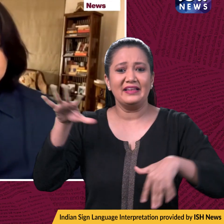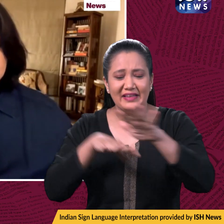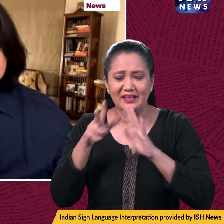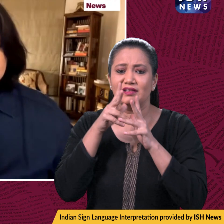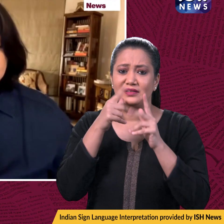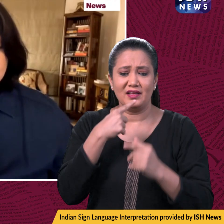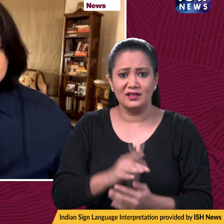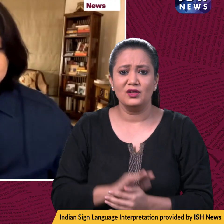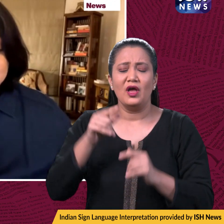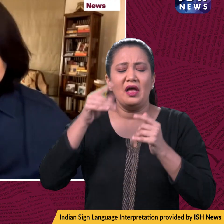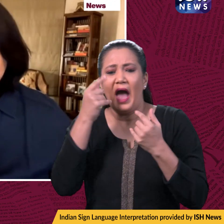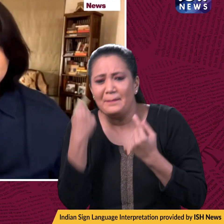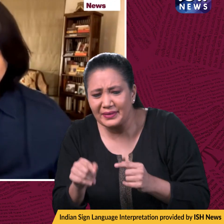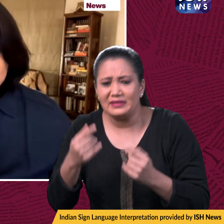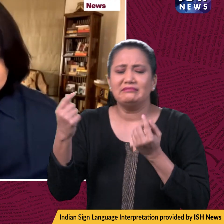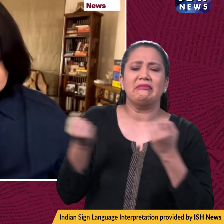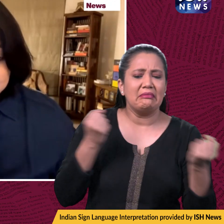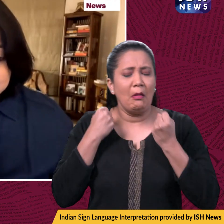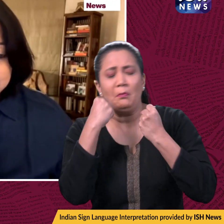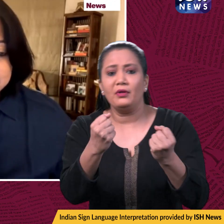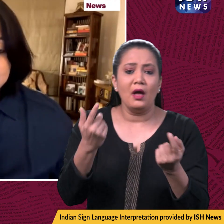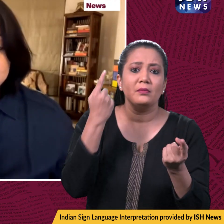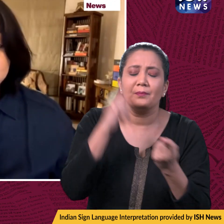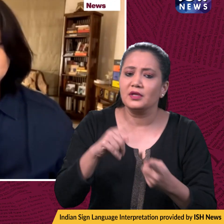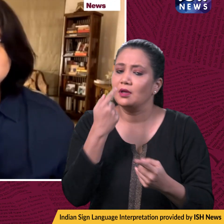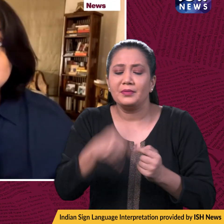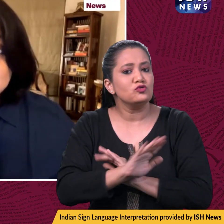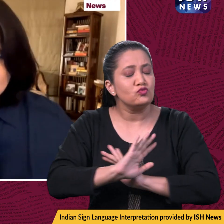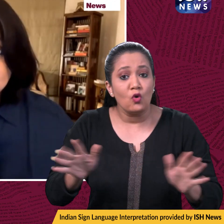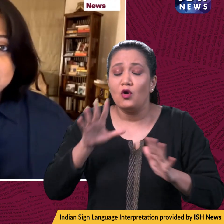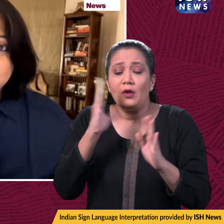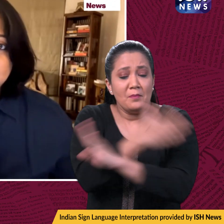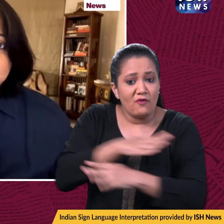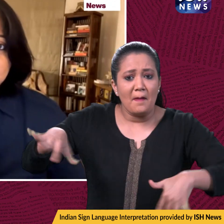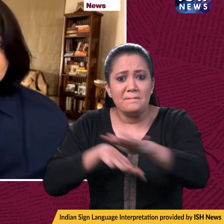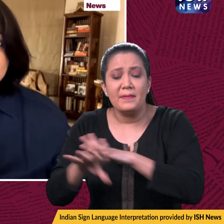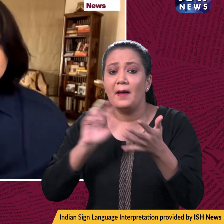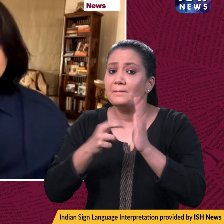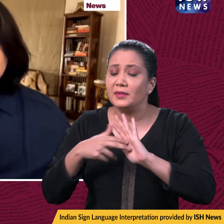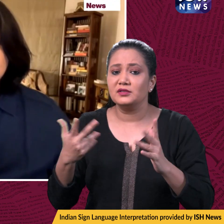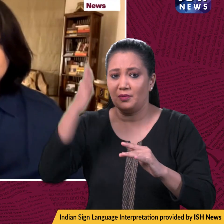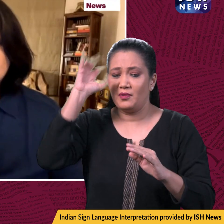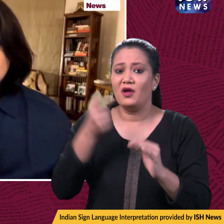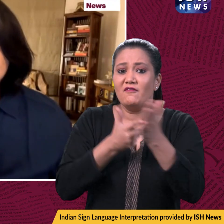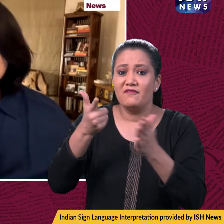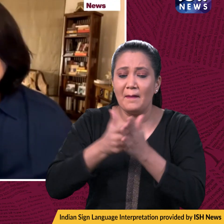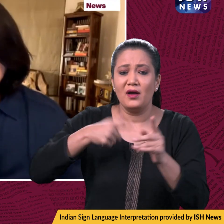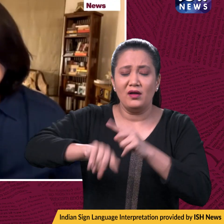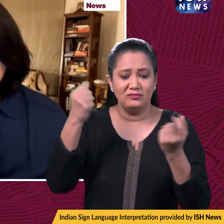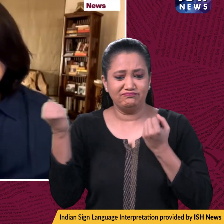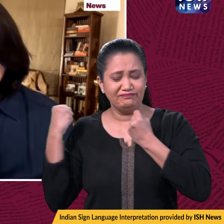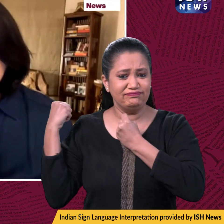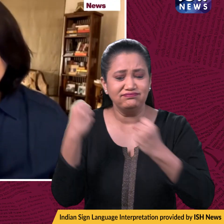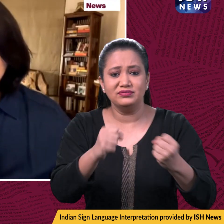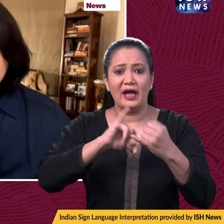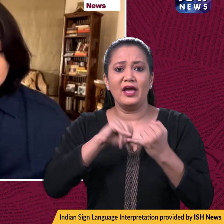that the incident occurred because of negligence or callousness and said that it was a deliberate act. Remember, this was the act when a group of farmers were run